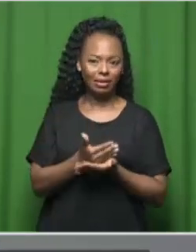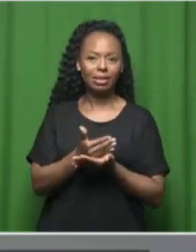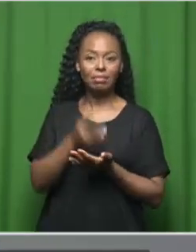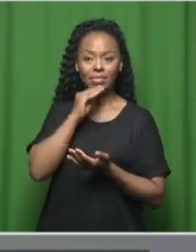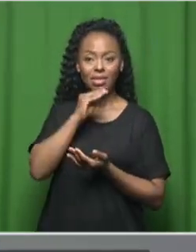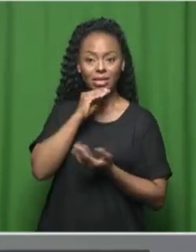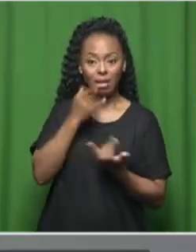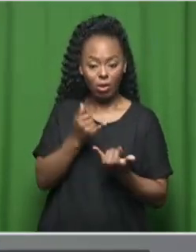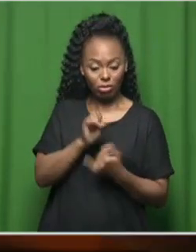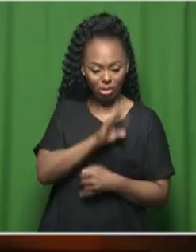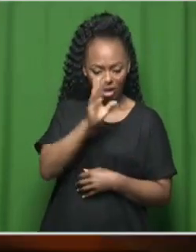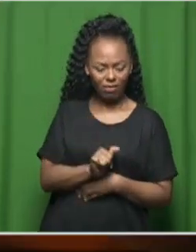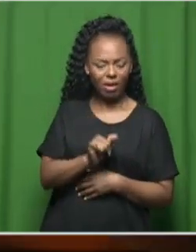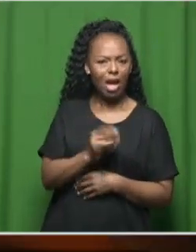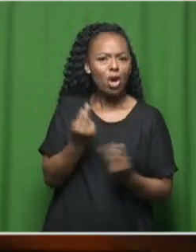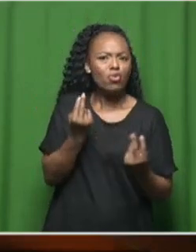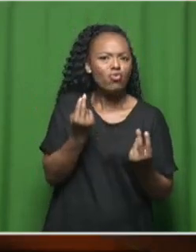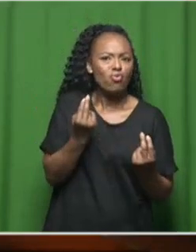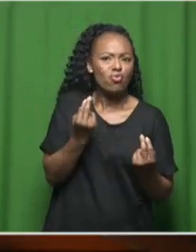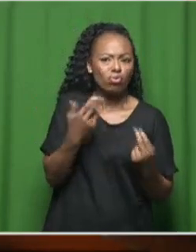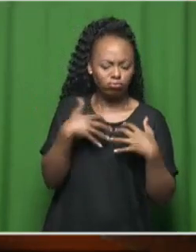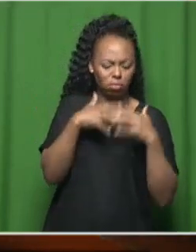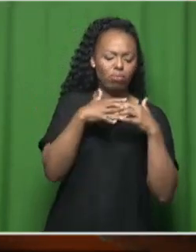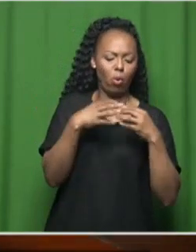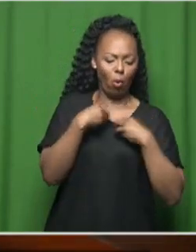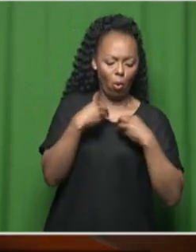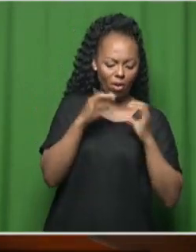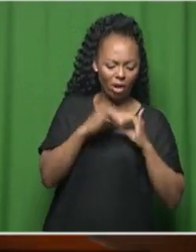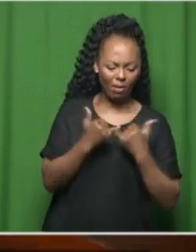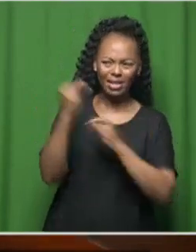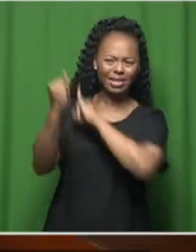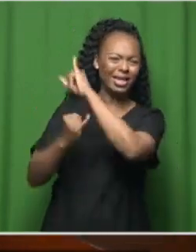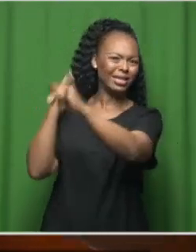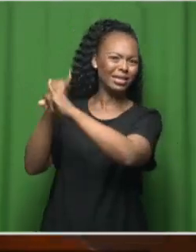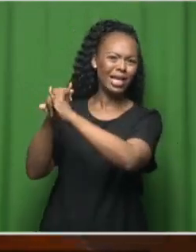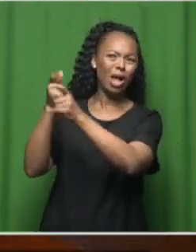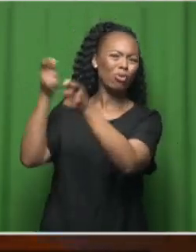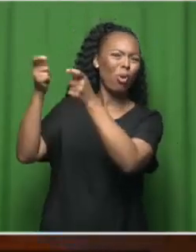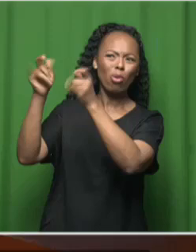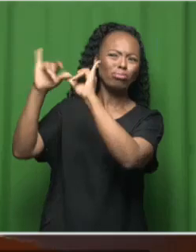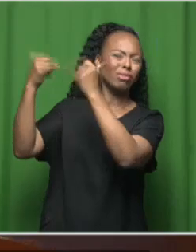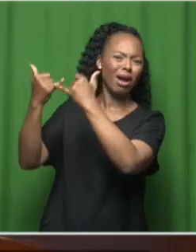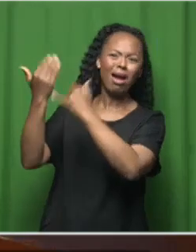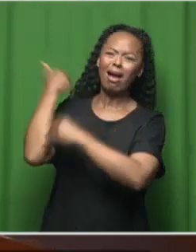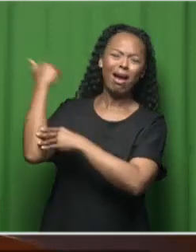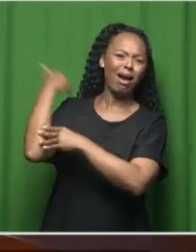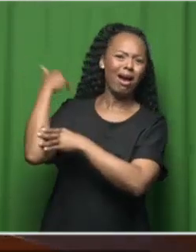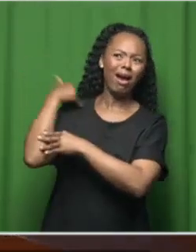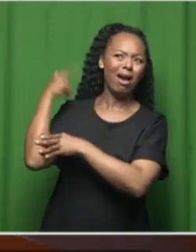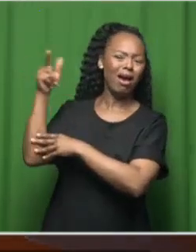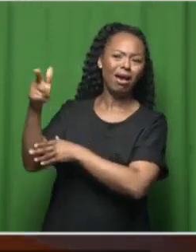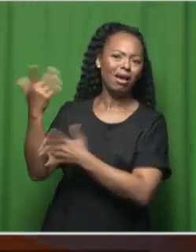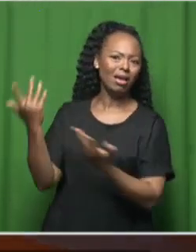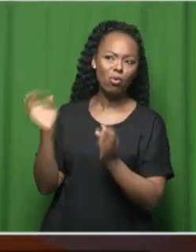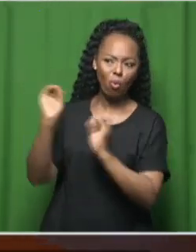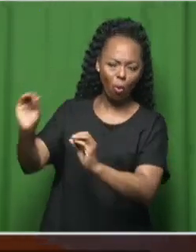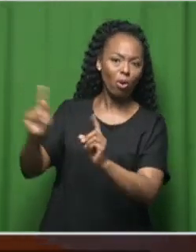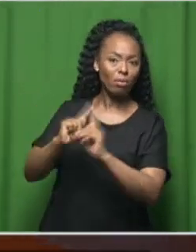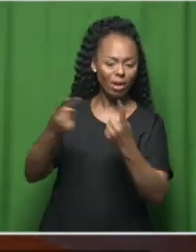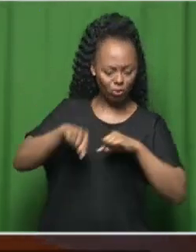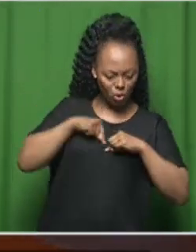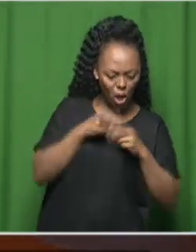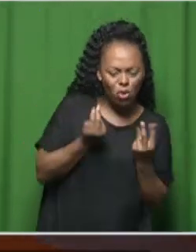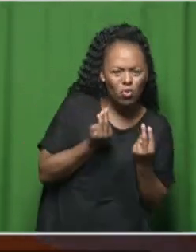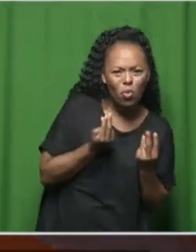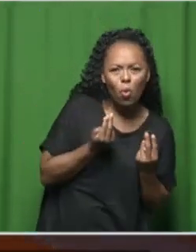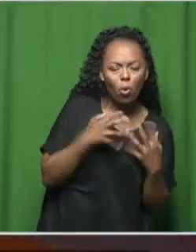new to the market, right? Whereas international brands have been around for more than 50 years. They're all over the world. So if we don't start